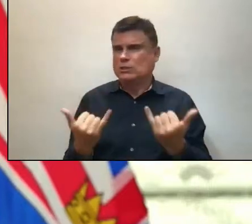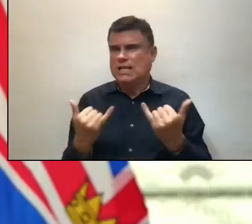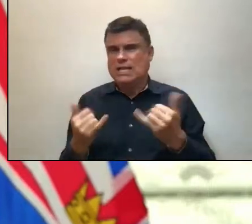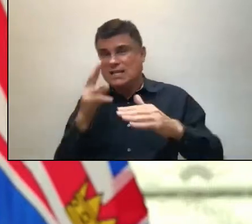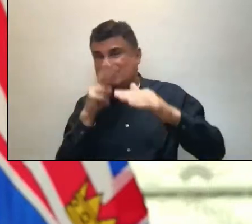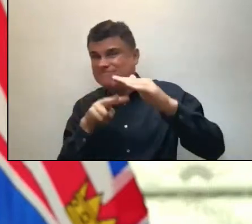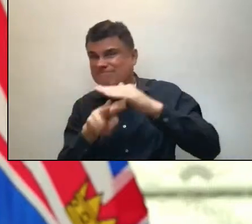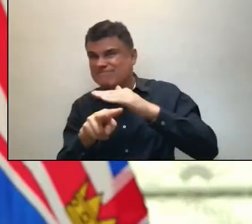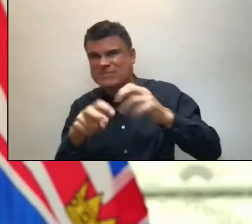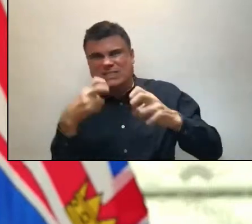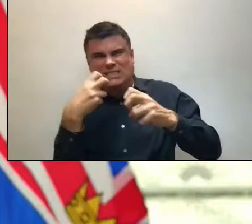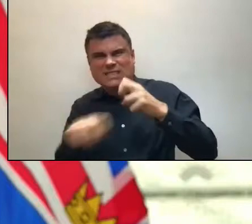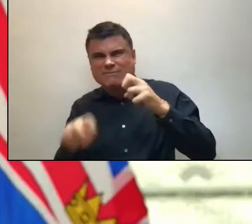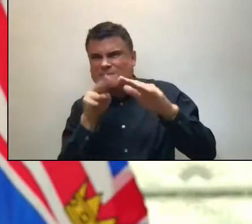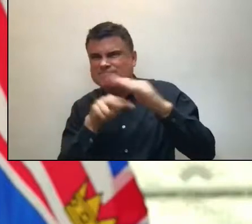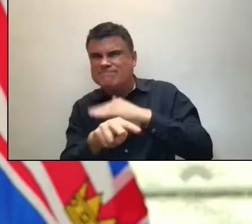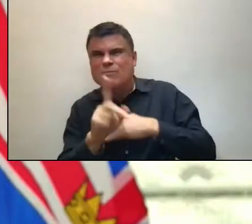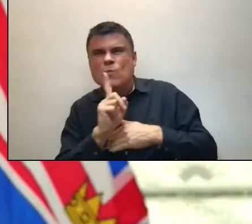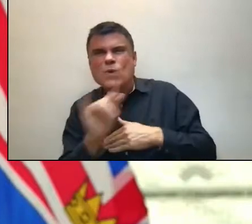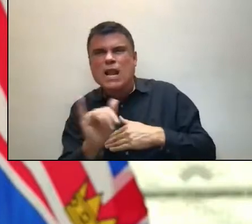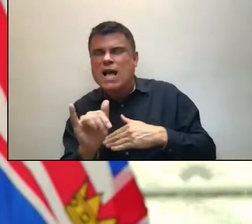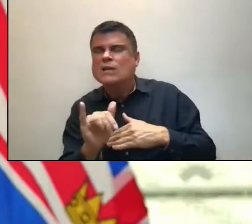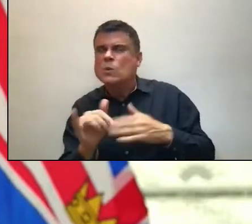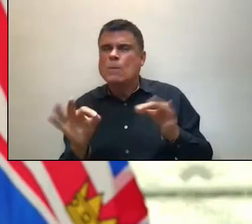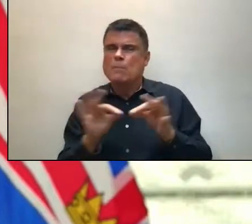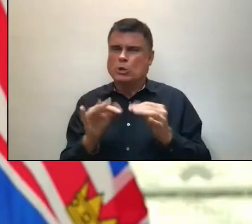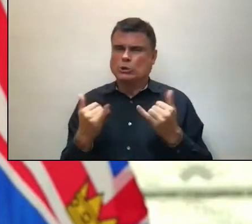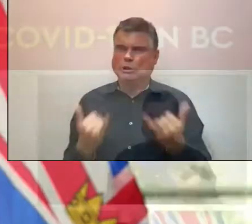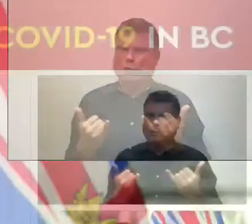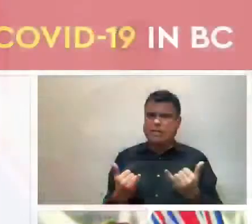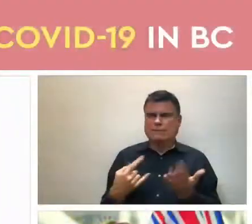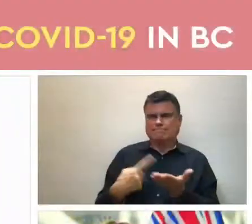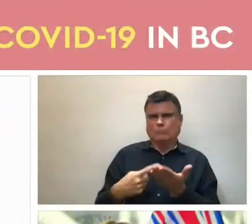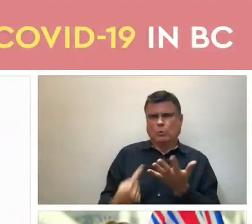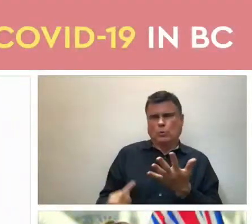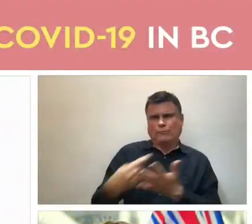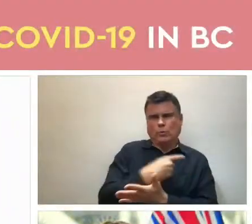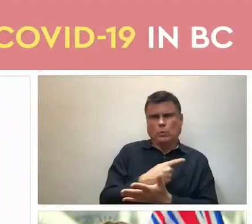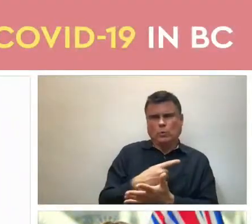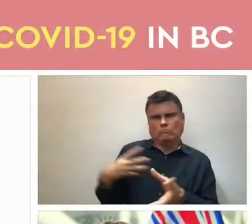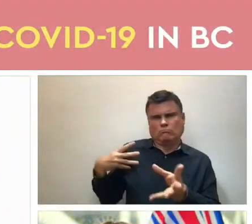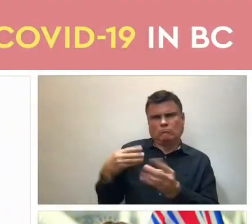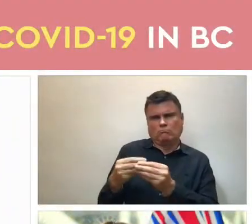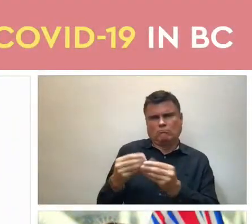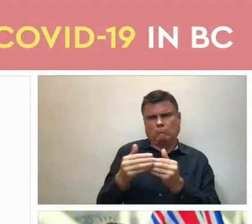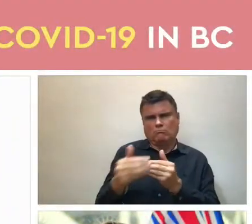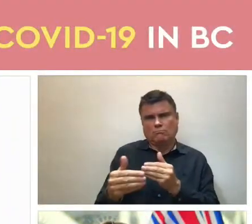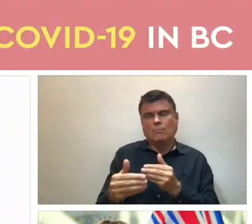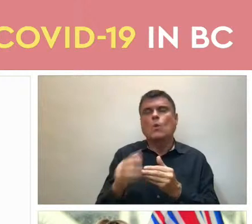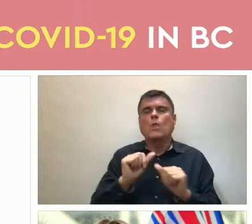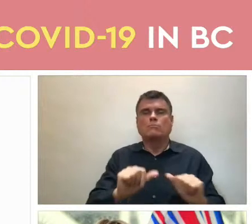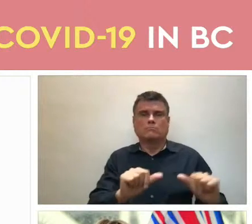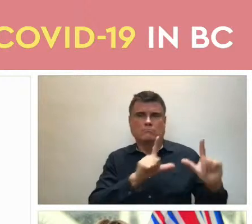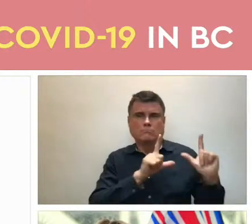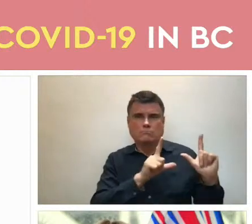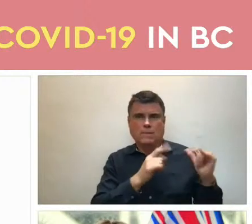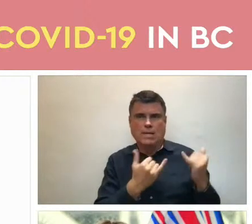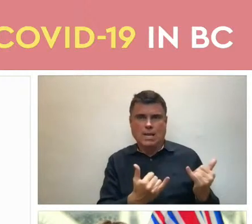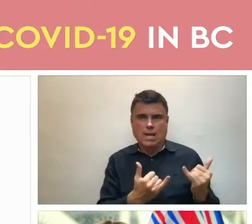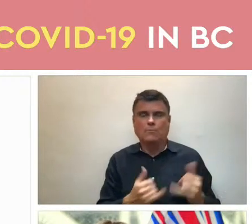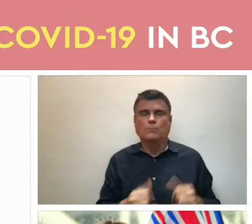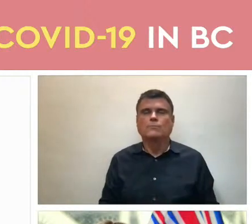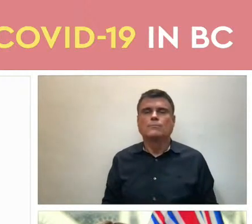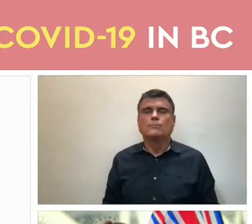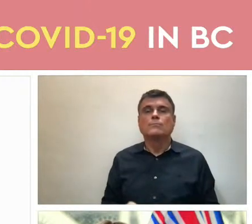pandemic here in British Columbia. To start with, this is the geographic distribution of COVID-19 by local health area